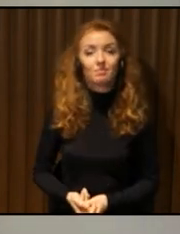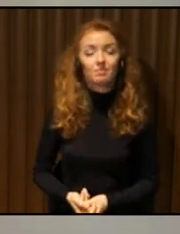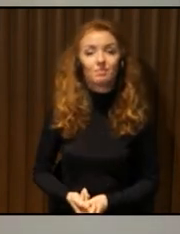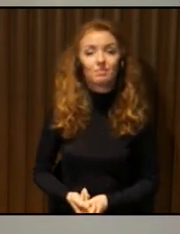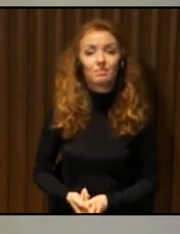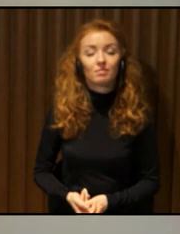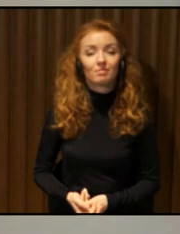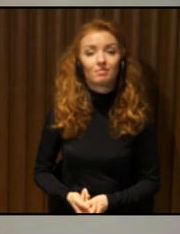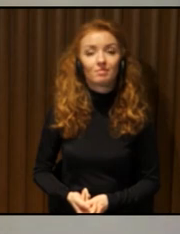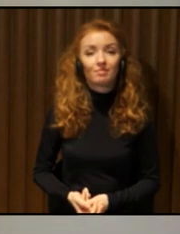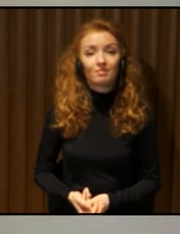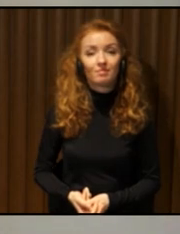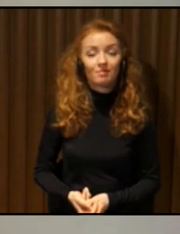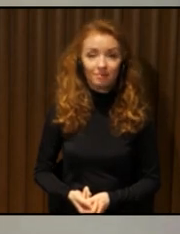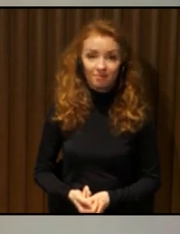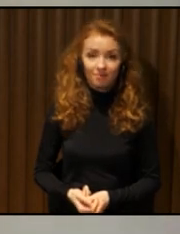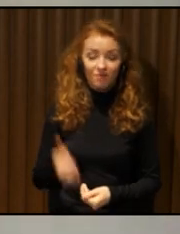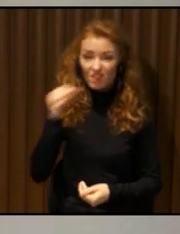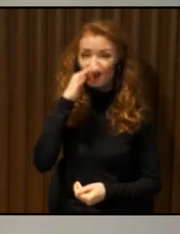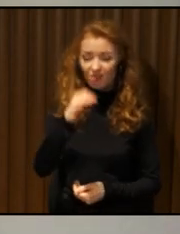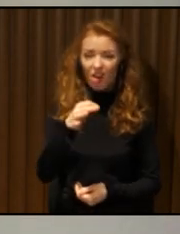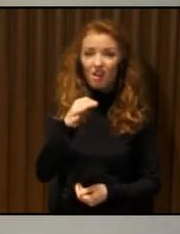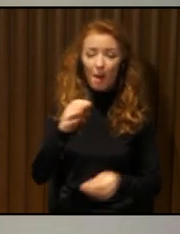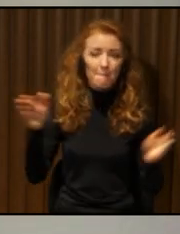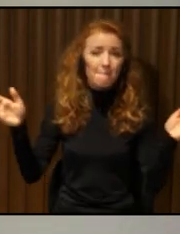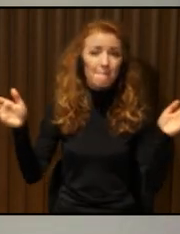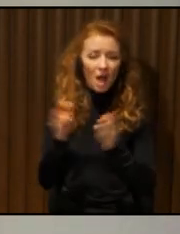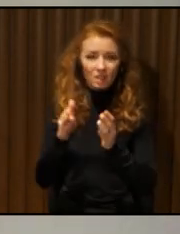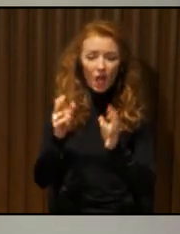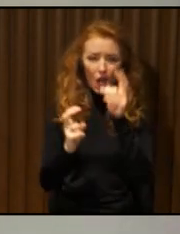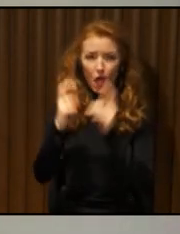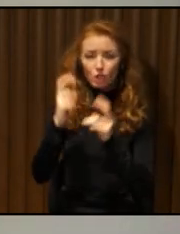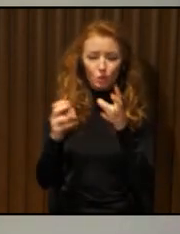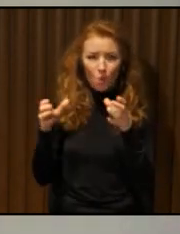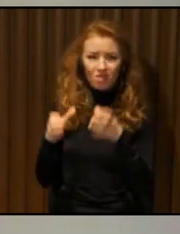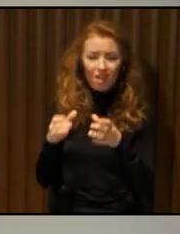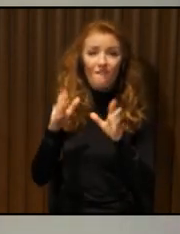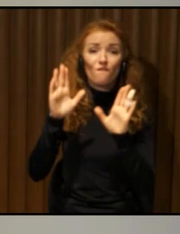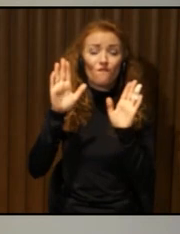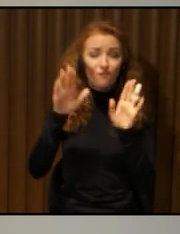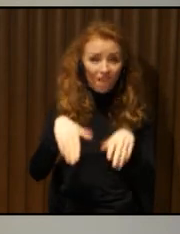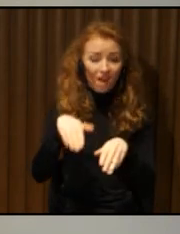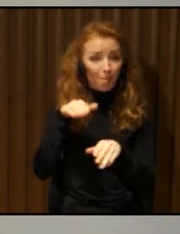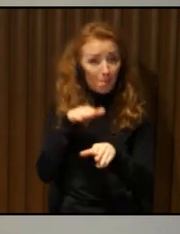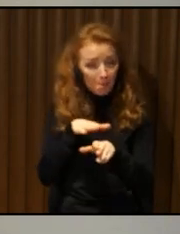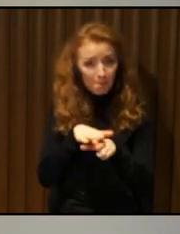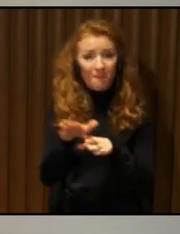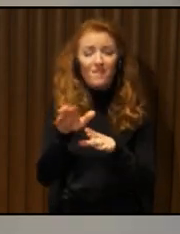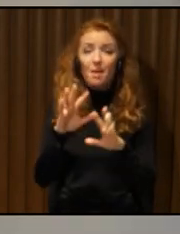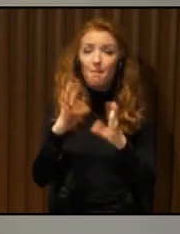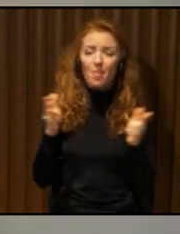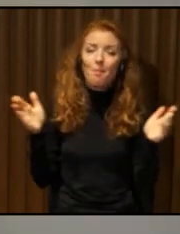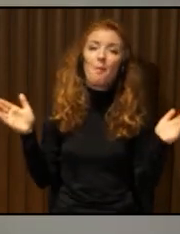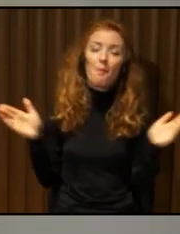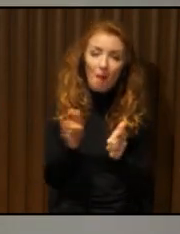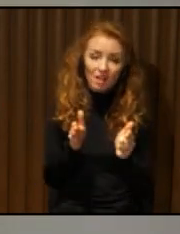I do think small manufacturers can do things like that, but in very small scales. It wouldn't have, if it wasn't